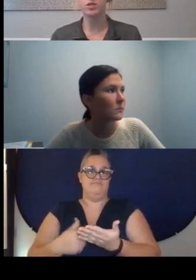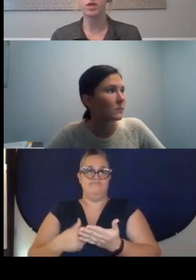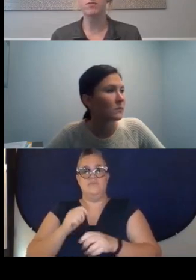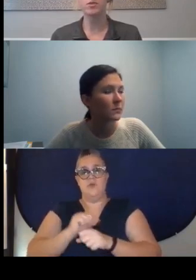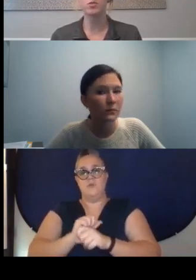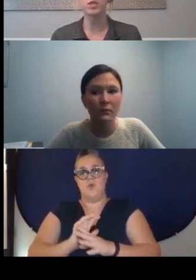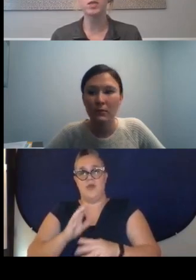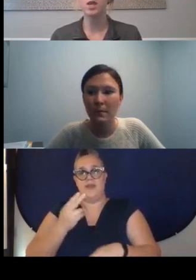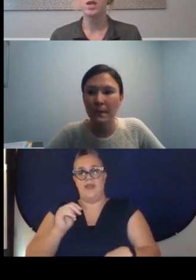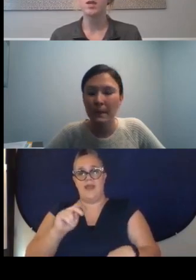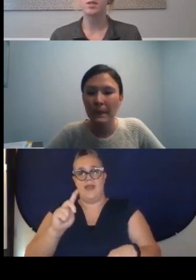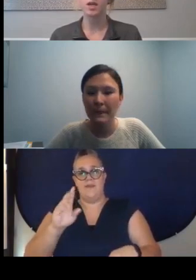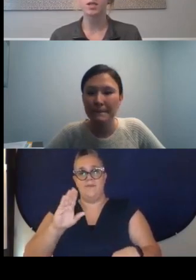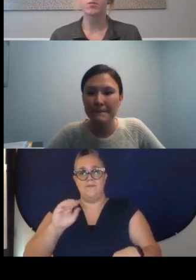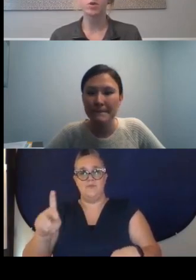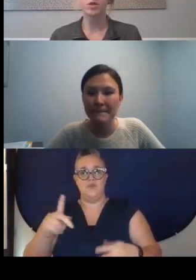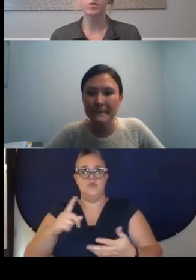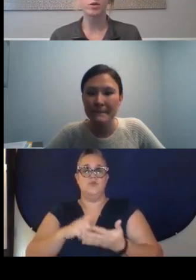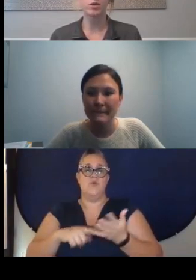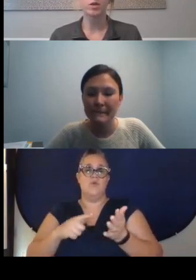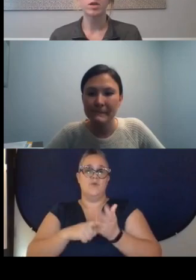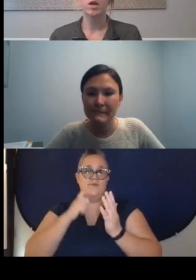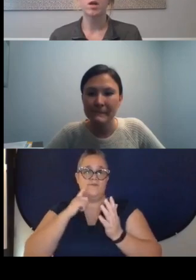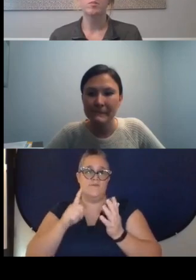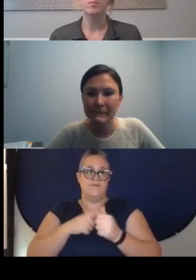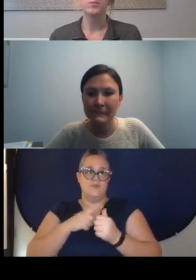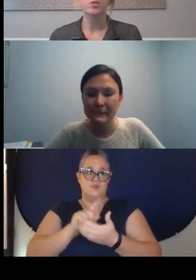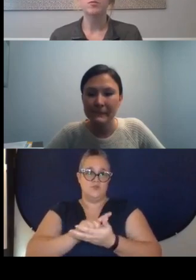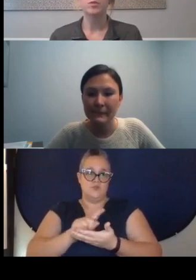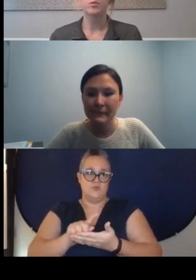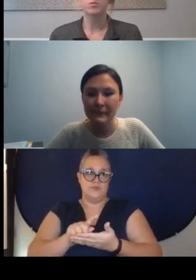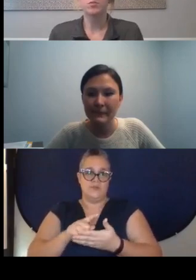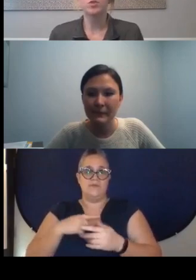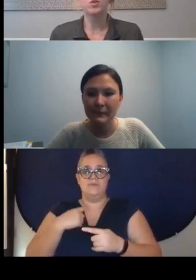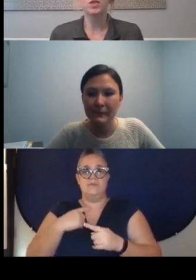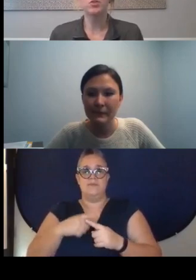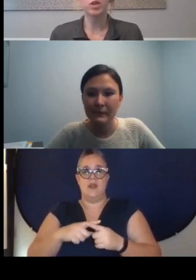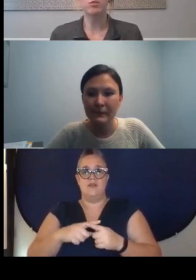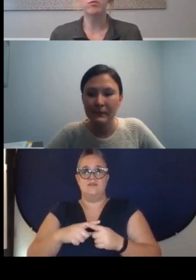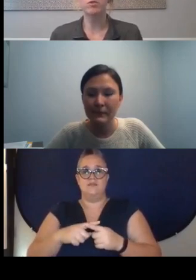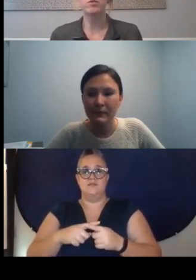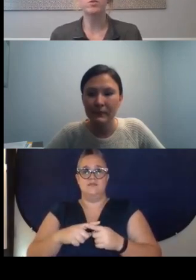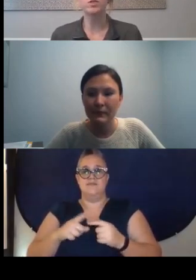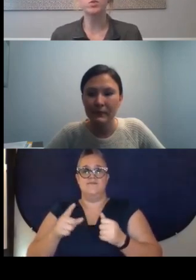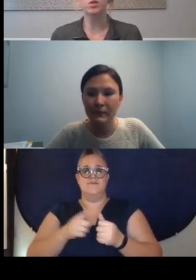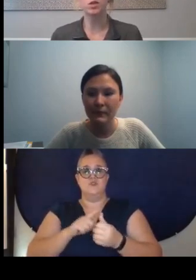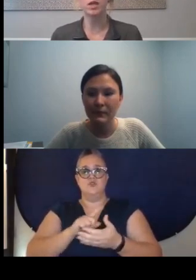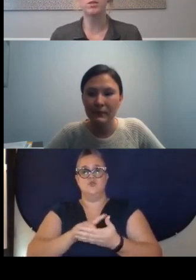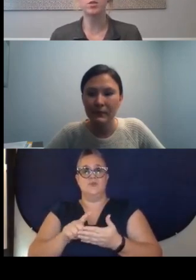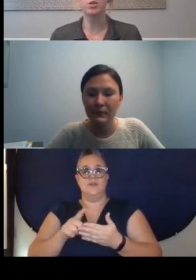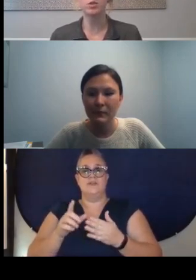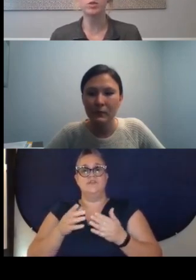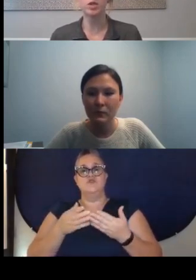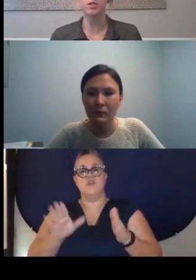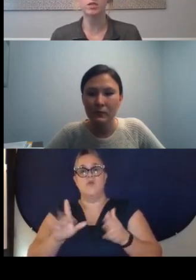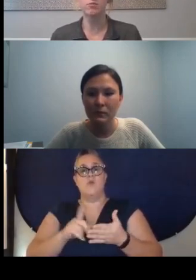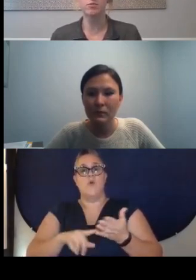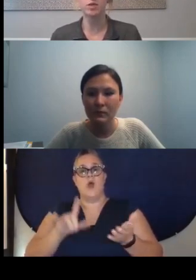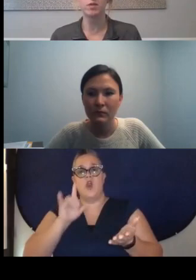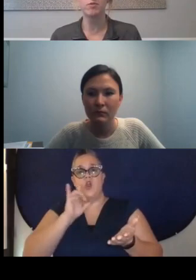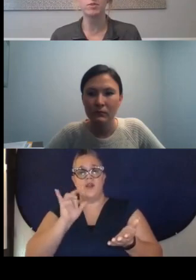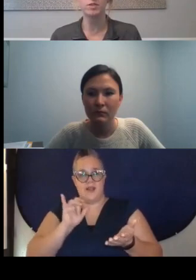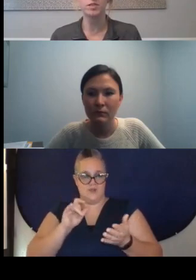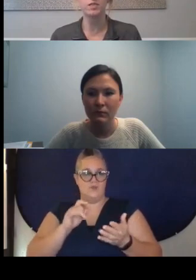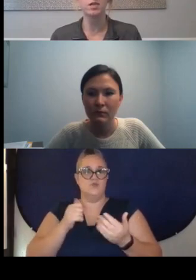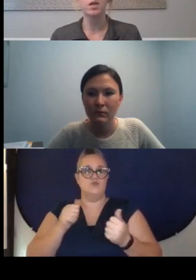you need to do in that first week, and then kind of what your first just week in general, our first few weeks will look like. So we really try to set